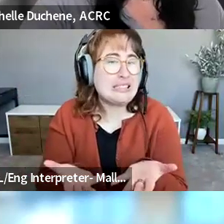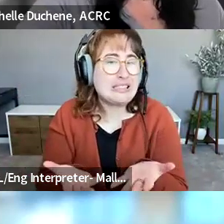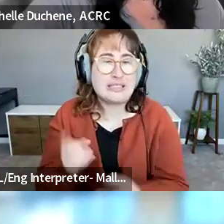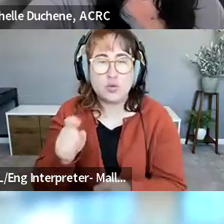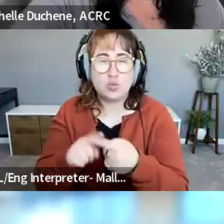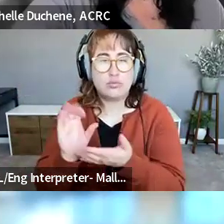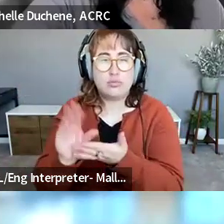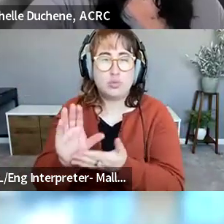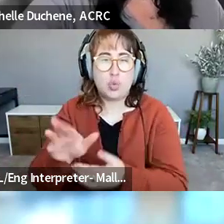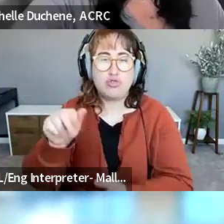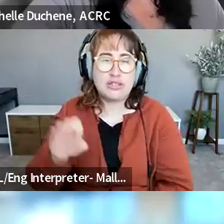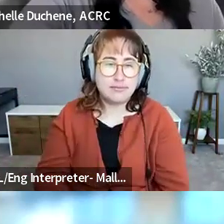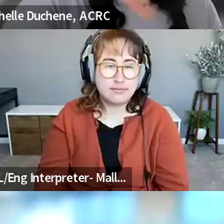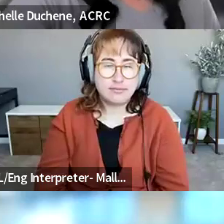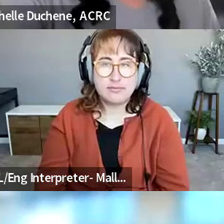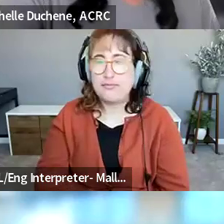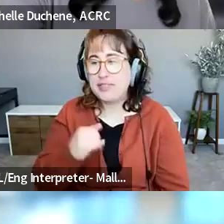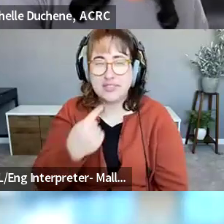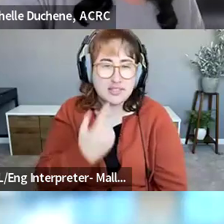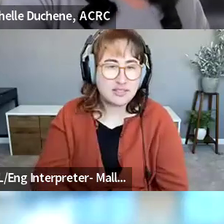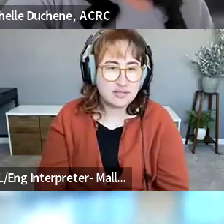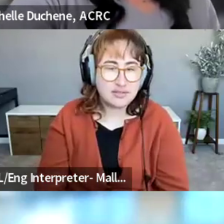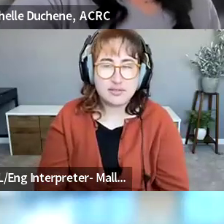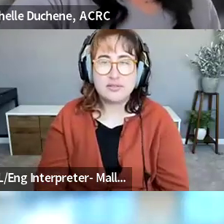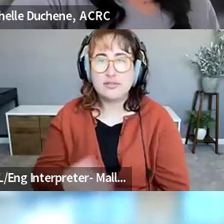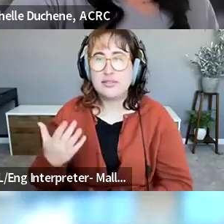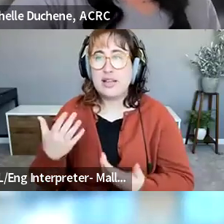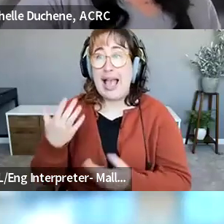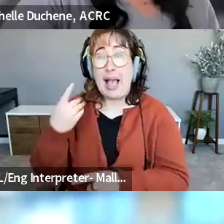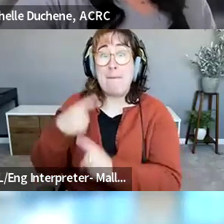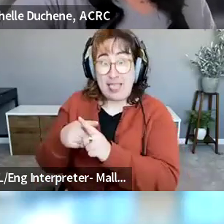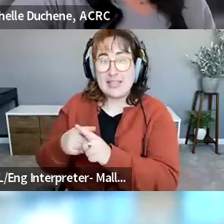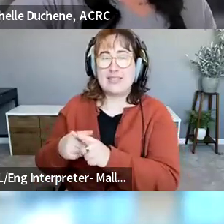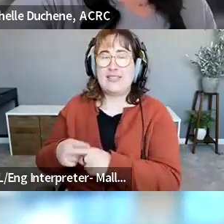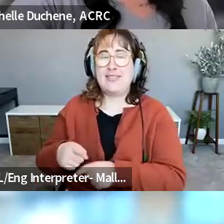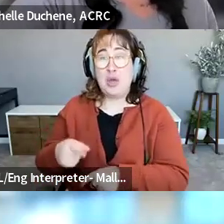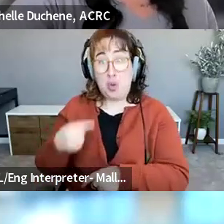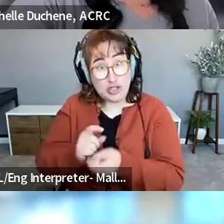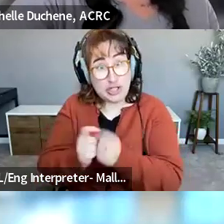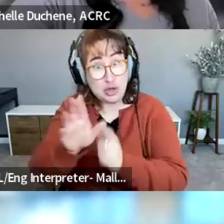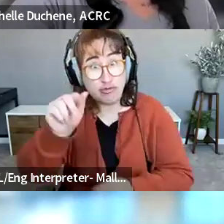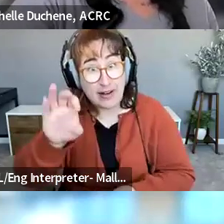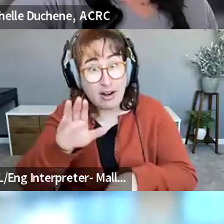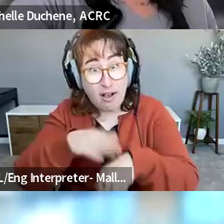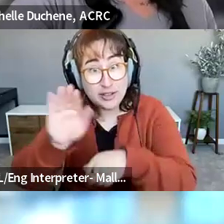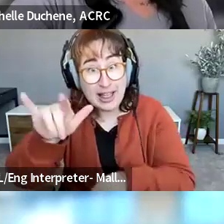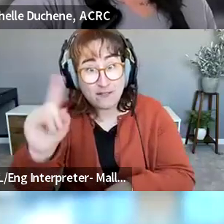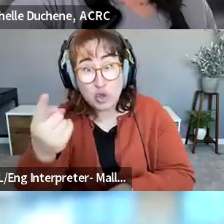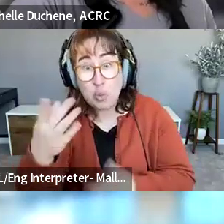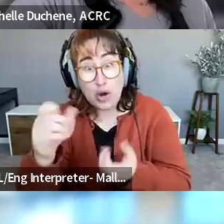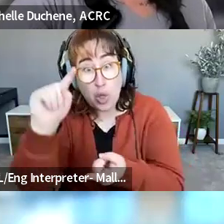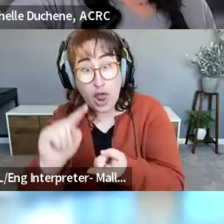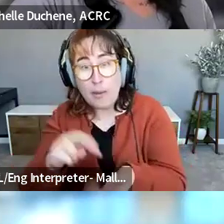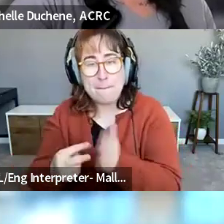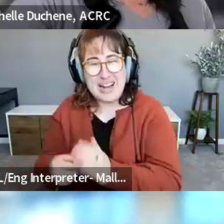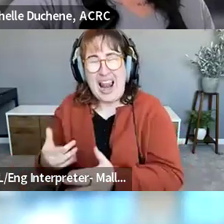to lower those rates, which is operationally very challenging on our end, and certainly not something that we want to do. So